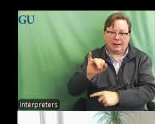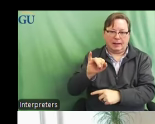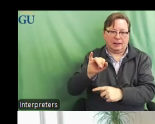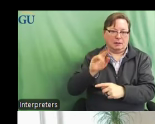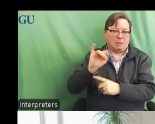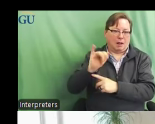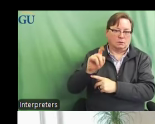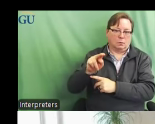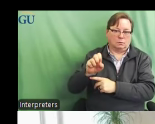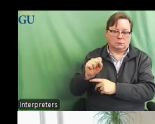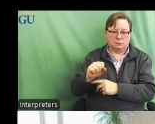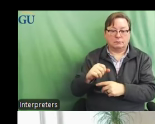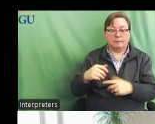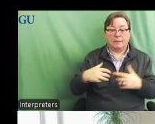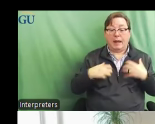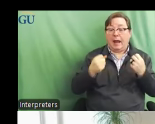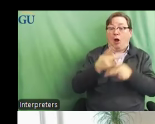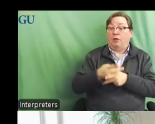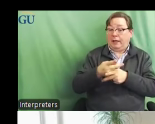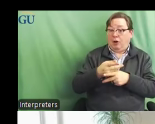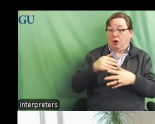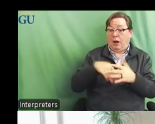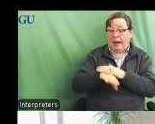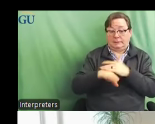Healthcare access, we know that for a lot of